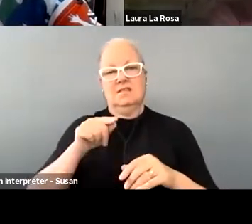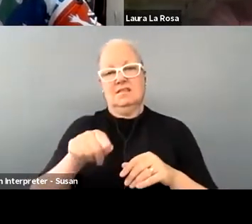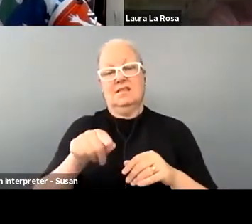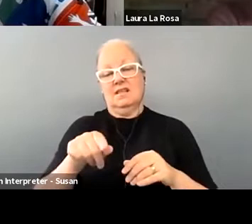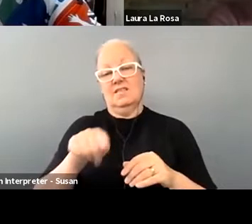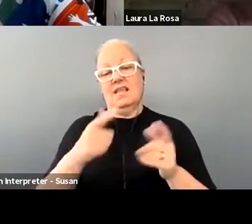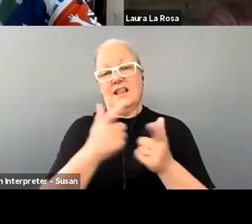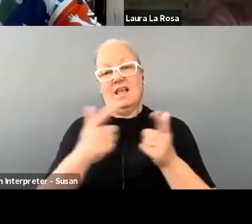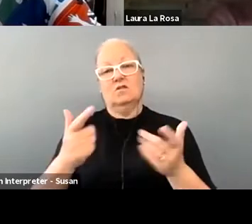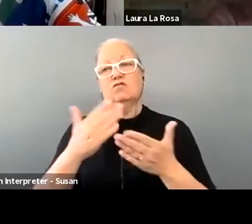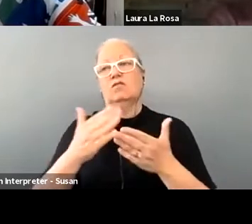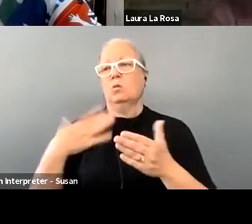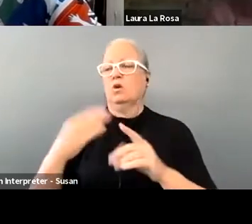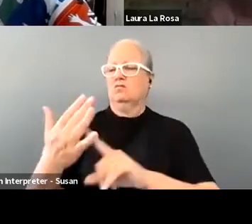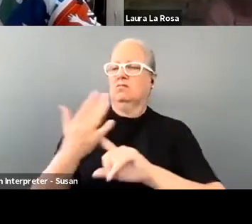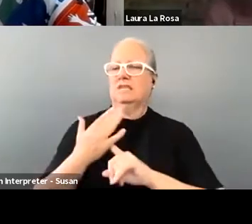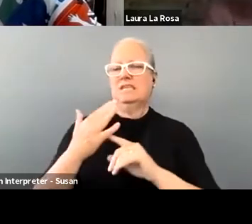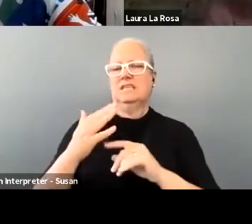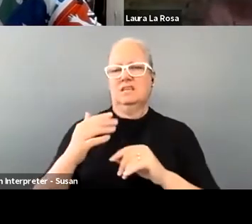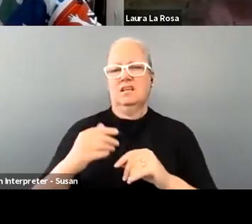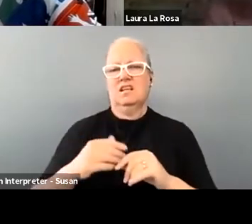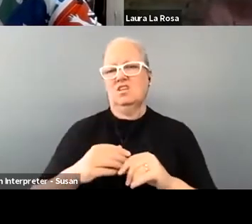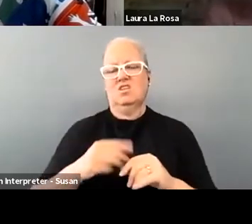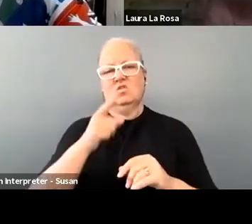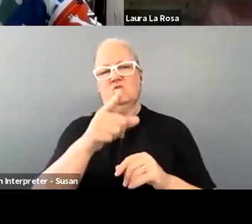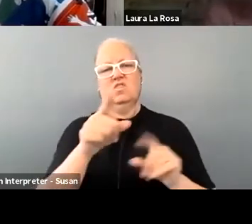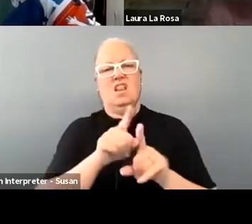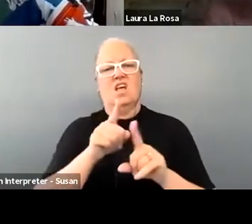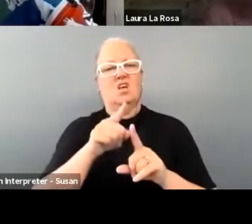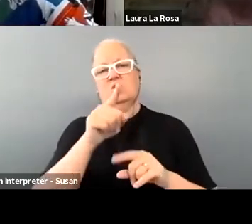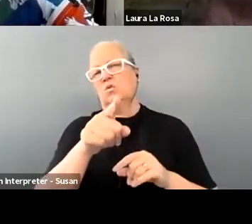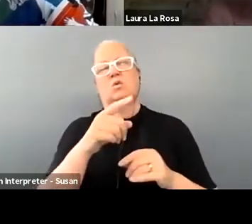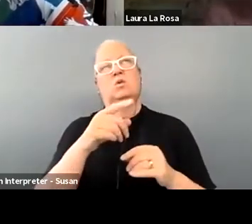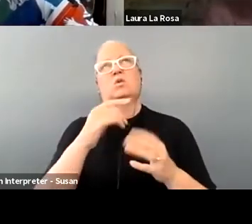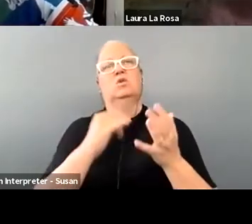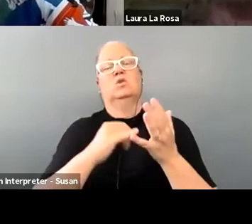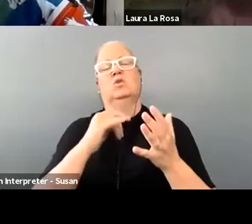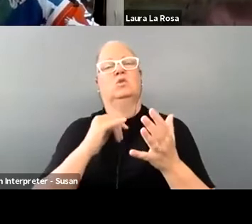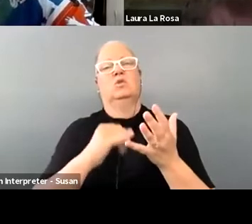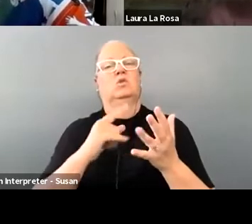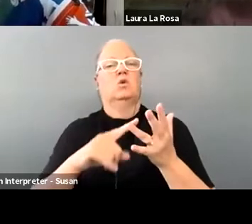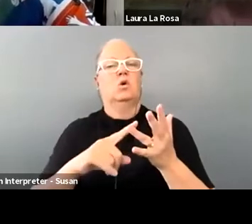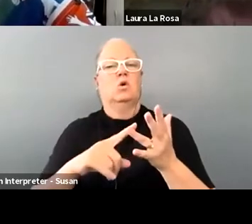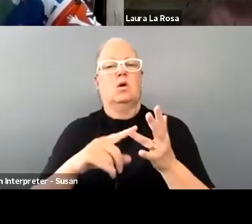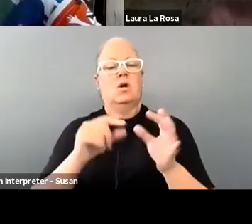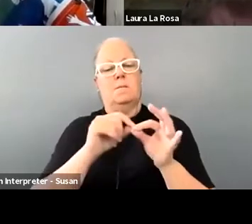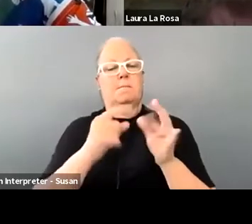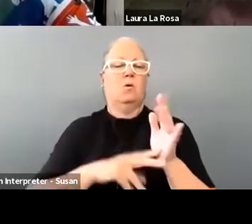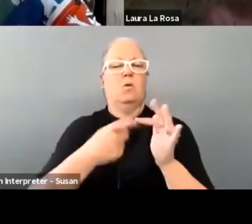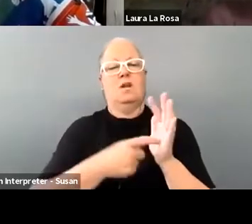myself to insult me. So like, oh my God, you're like so borderline personality disorder. Like, yes,